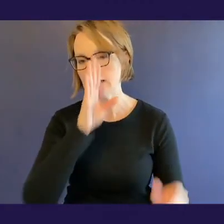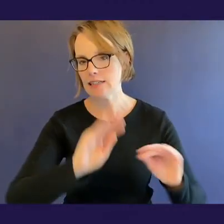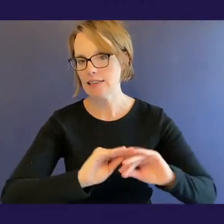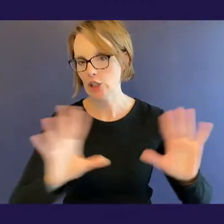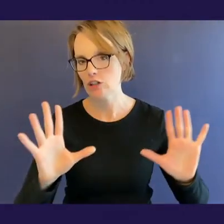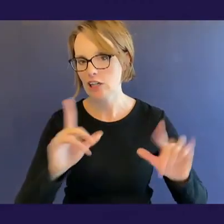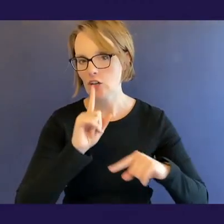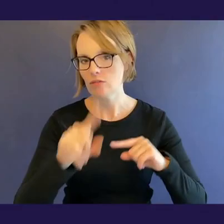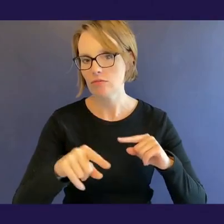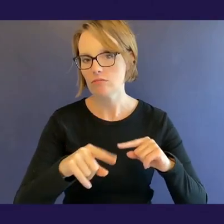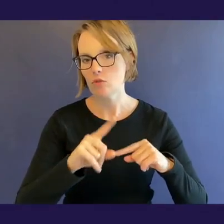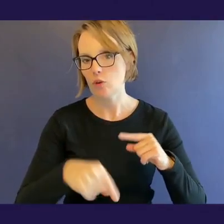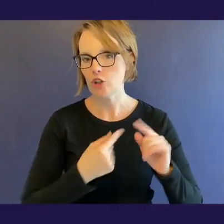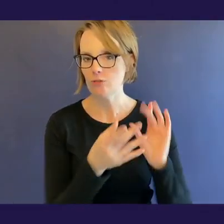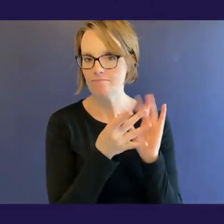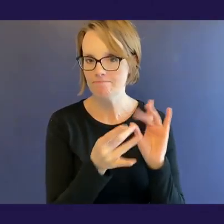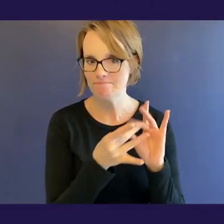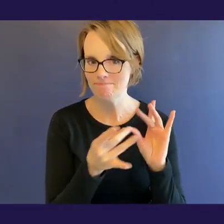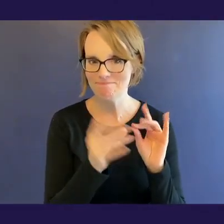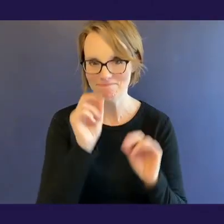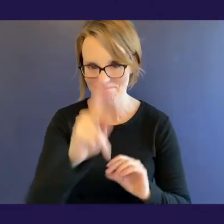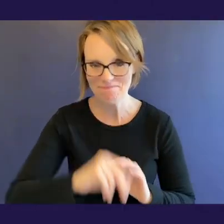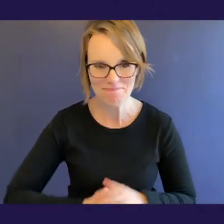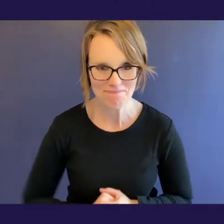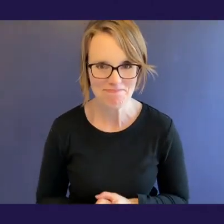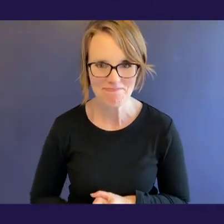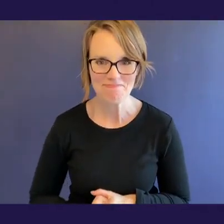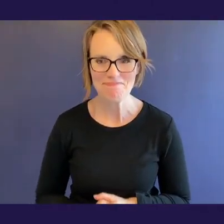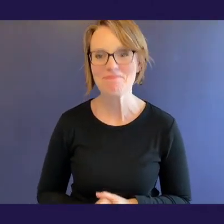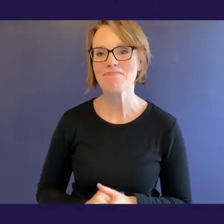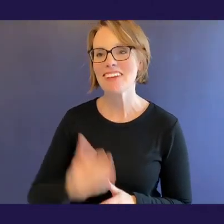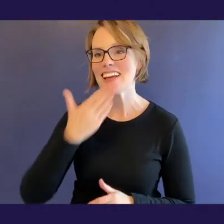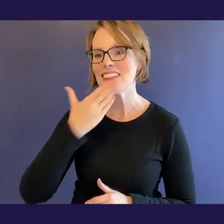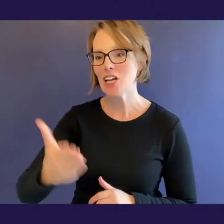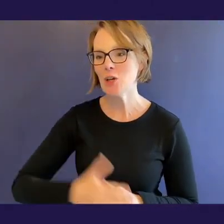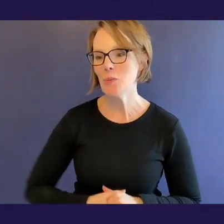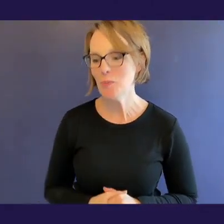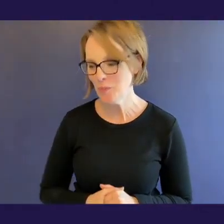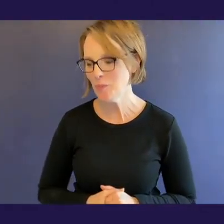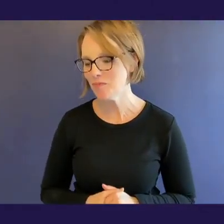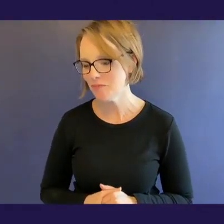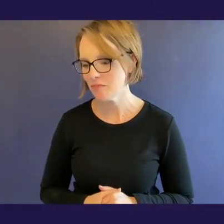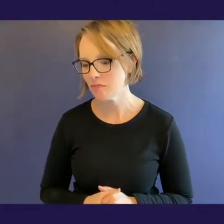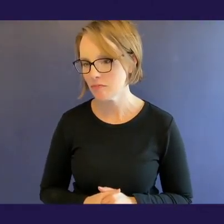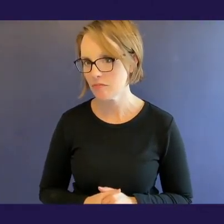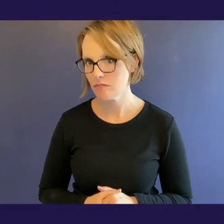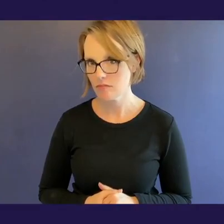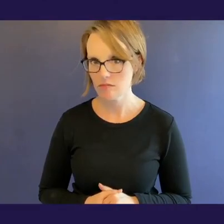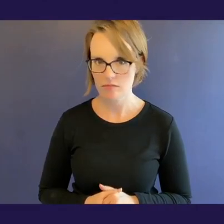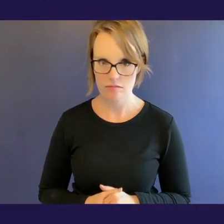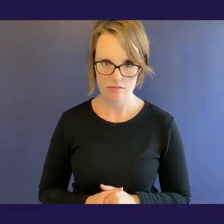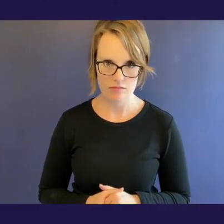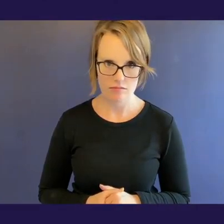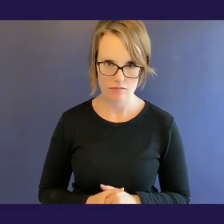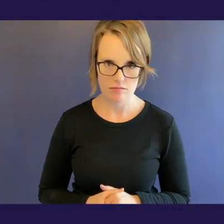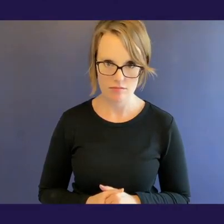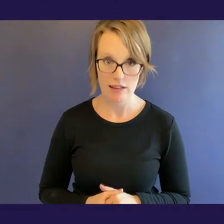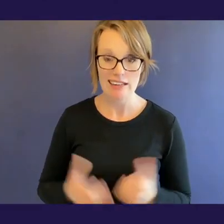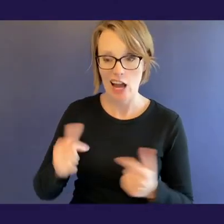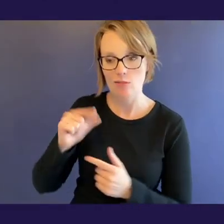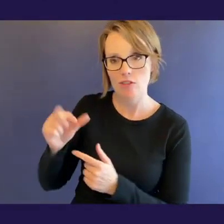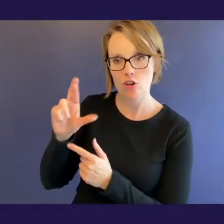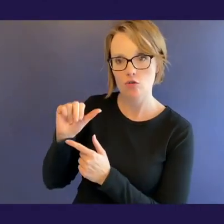in a clear tone. Thank you very much. And with that, we will turn it over to Rachael.